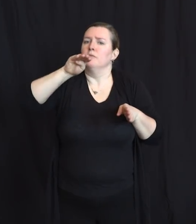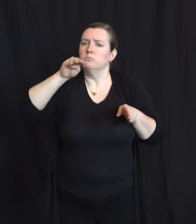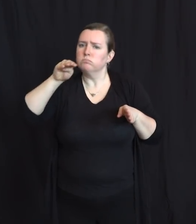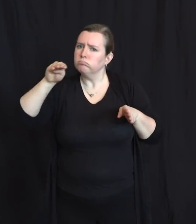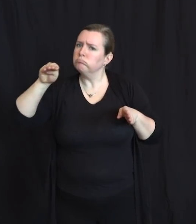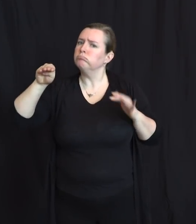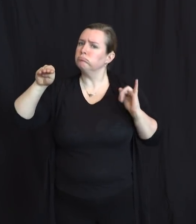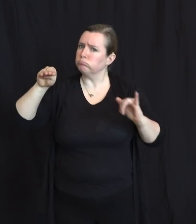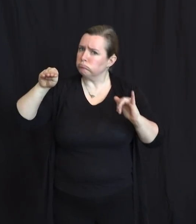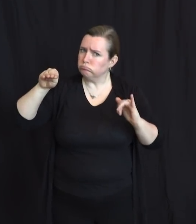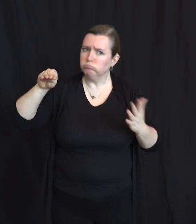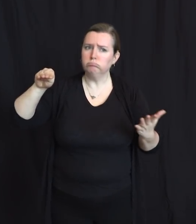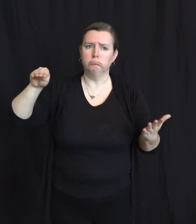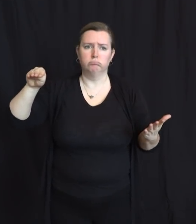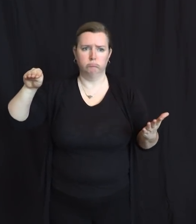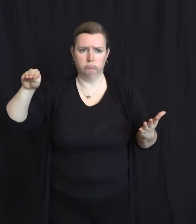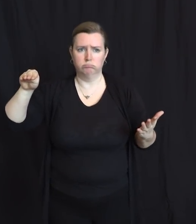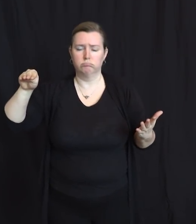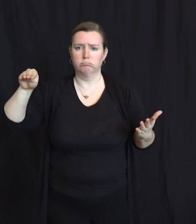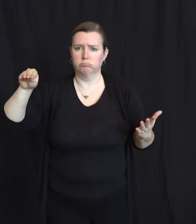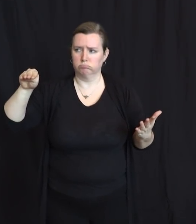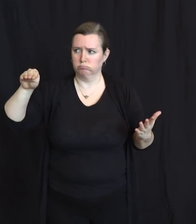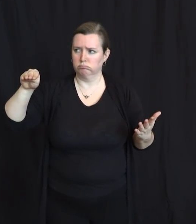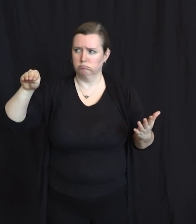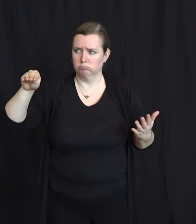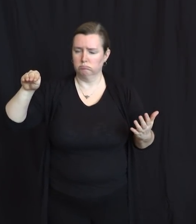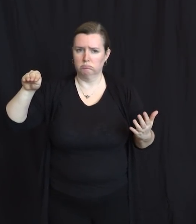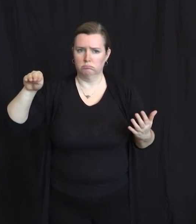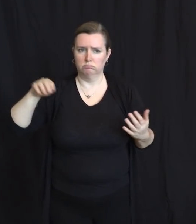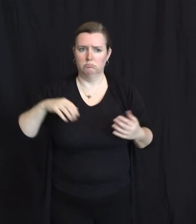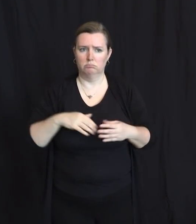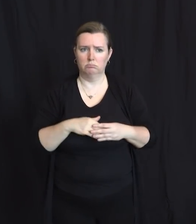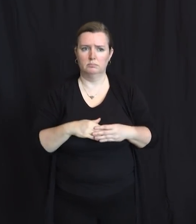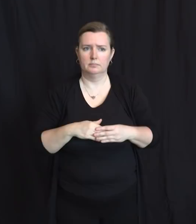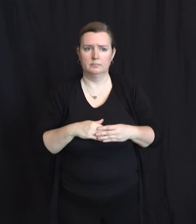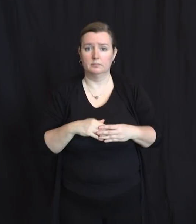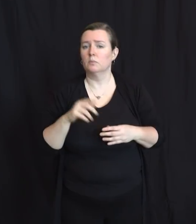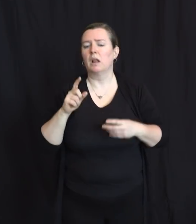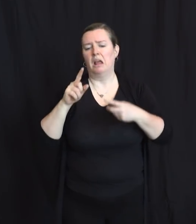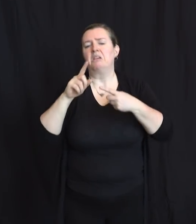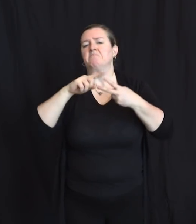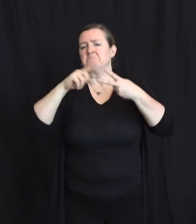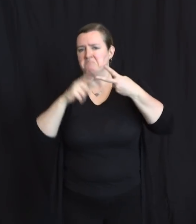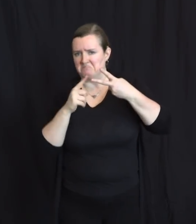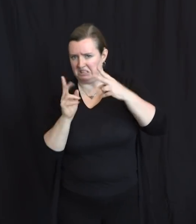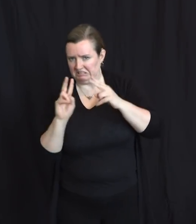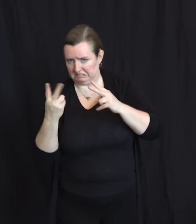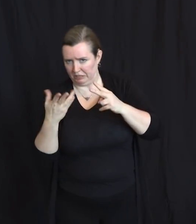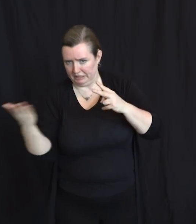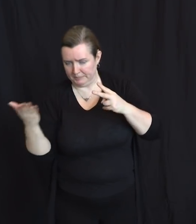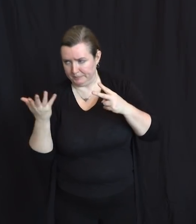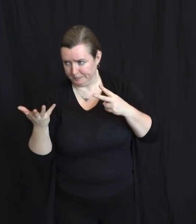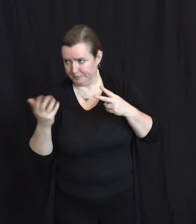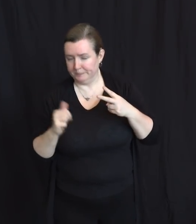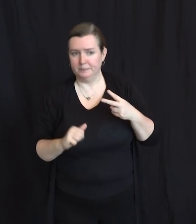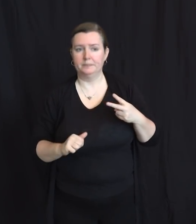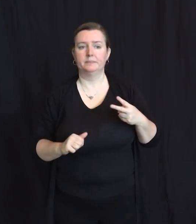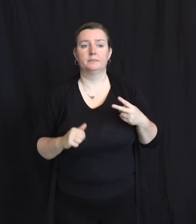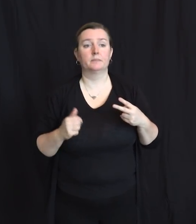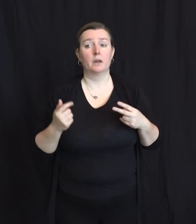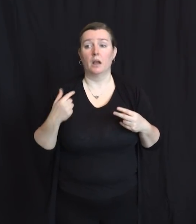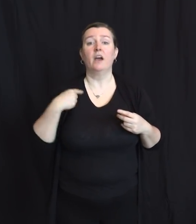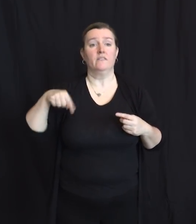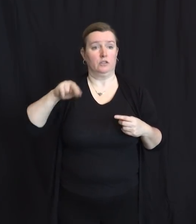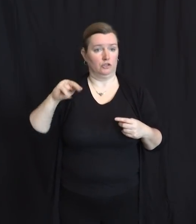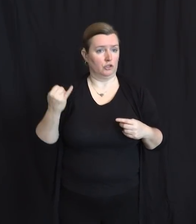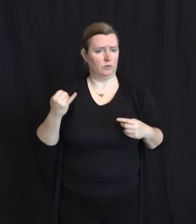anywhere nearly as well without their expert leadership. Second, I want to just point out that the citizens of New Jersey can be proud of their